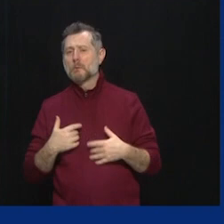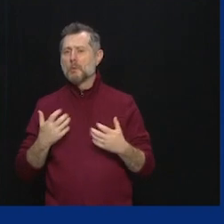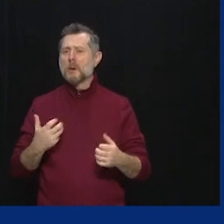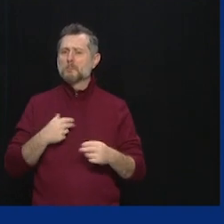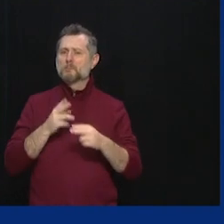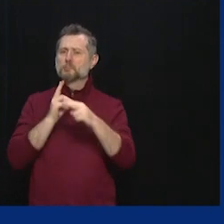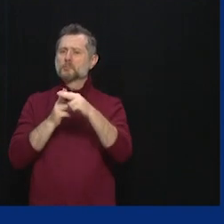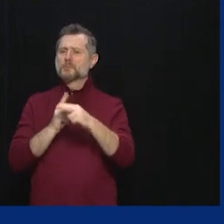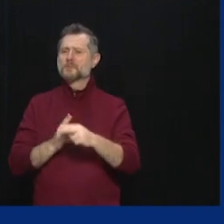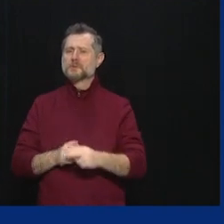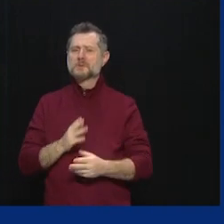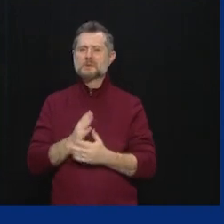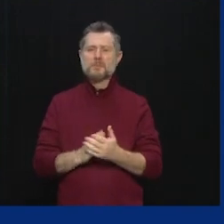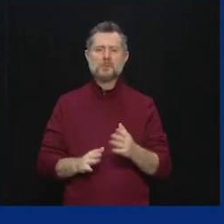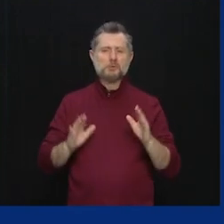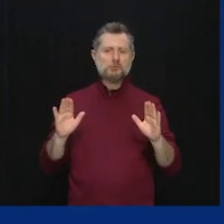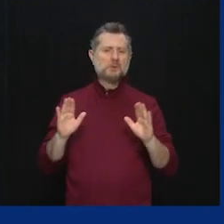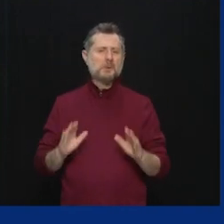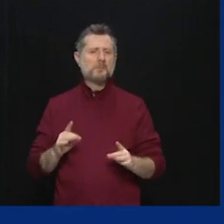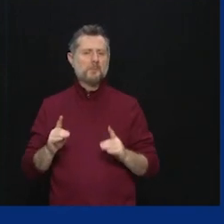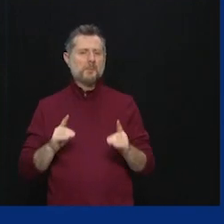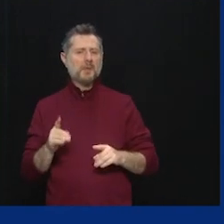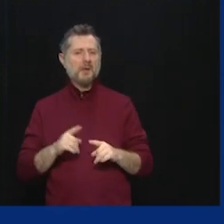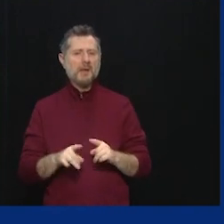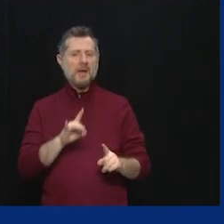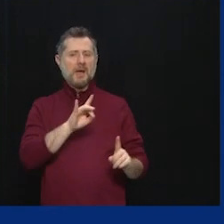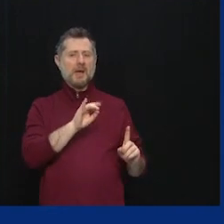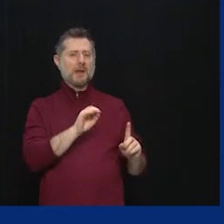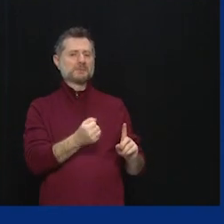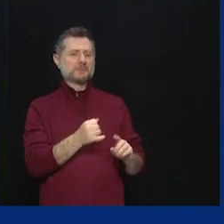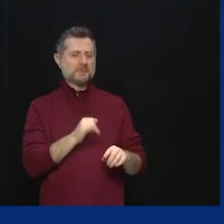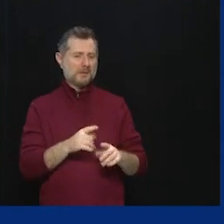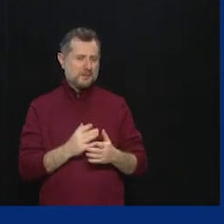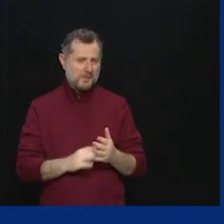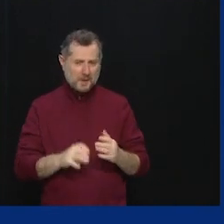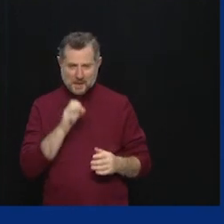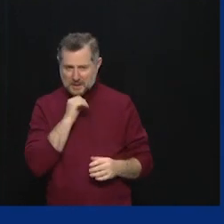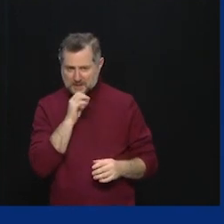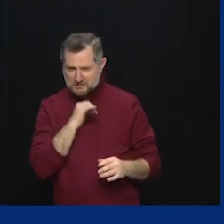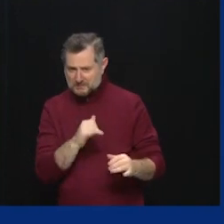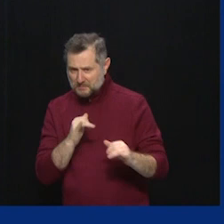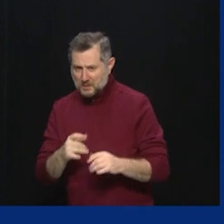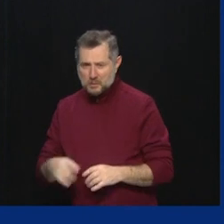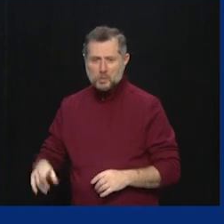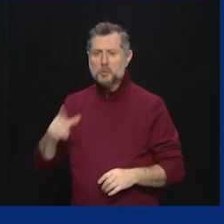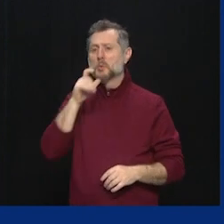joined us here today. All of you who are as old as I am. Who's as old as I am? Yeah, not too many. That's all right.